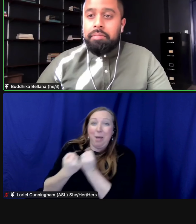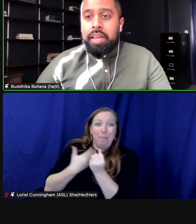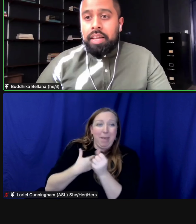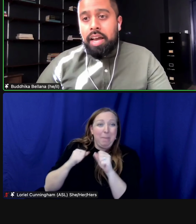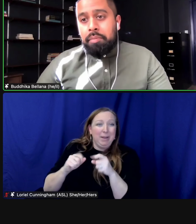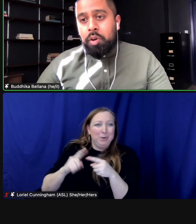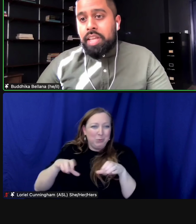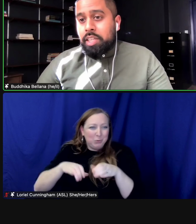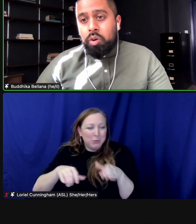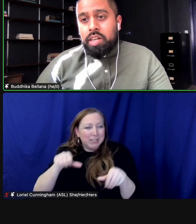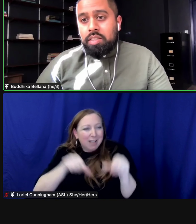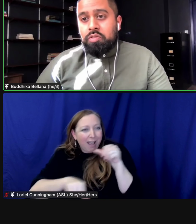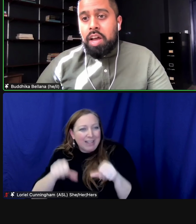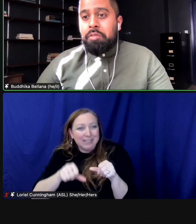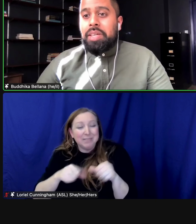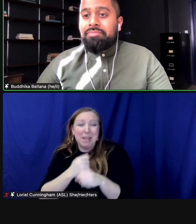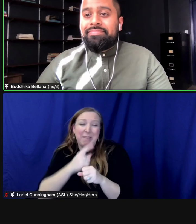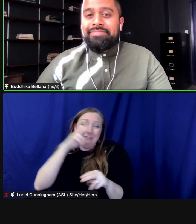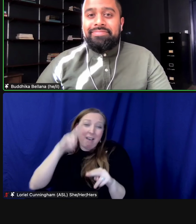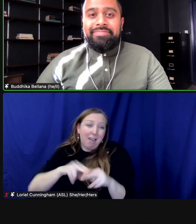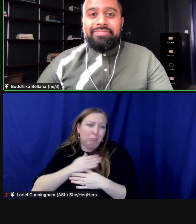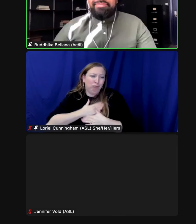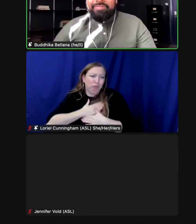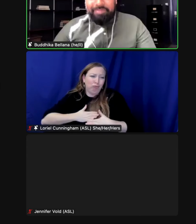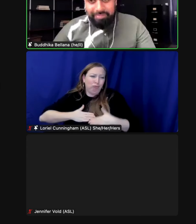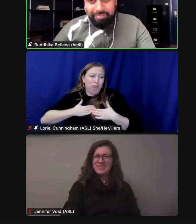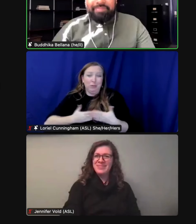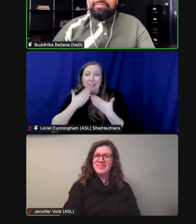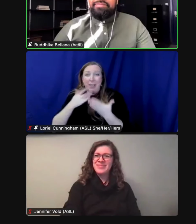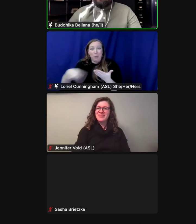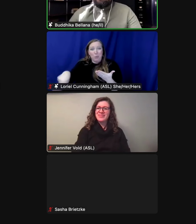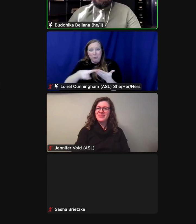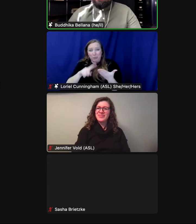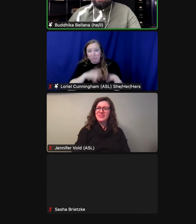And yeah, I want to thank the organizers for having me.